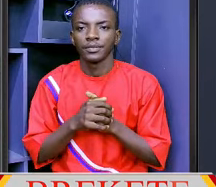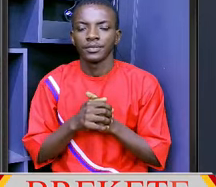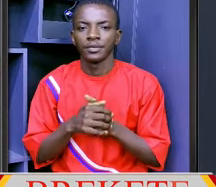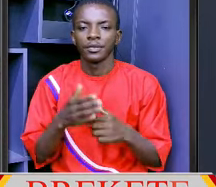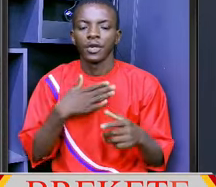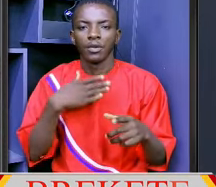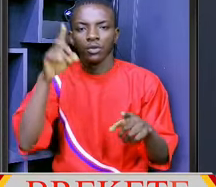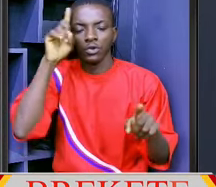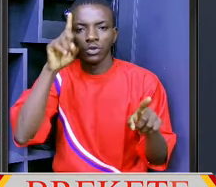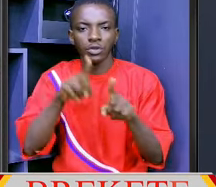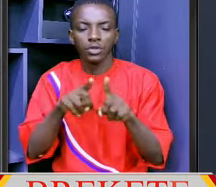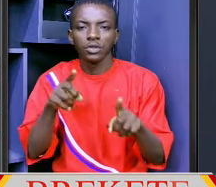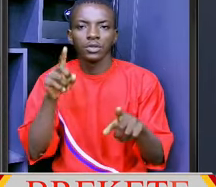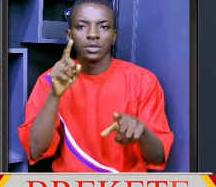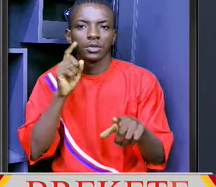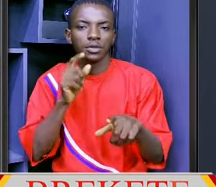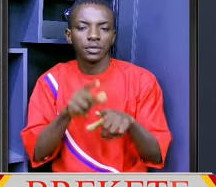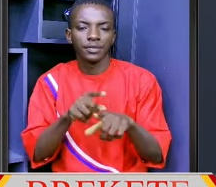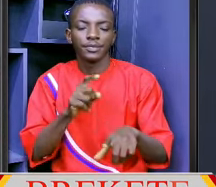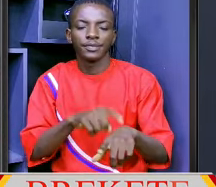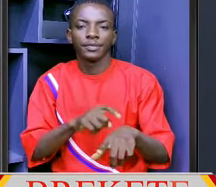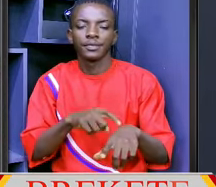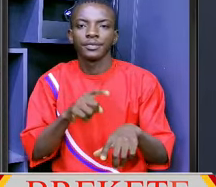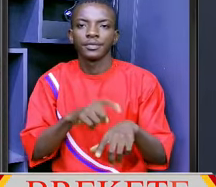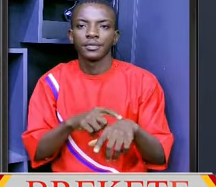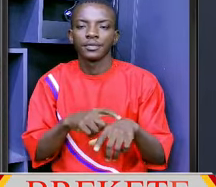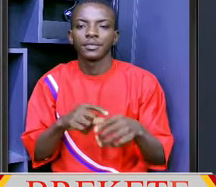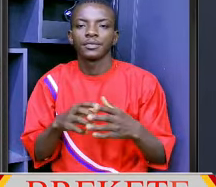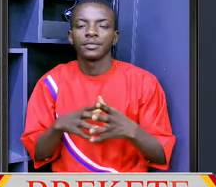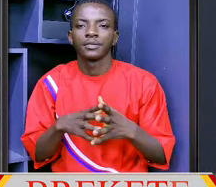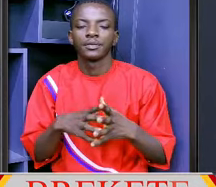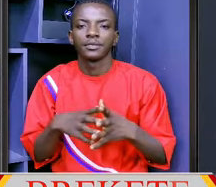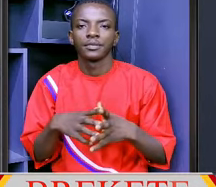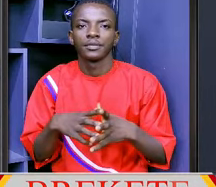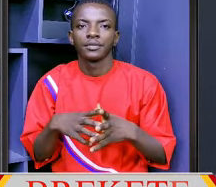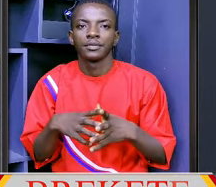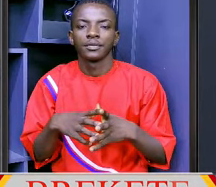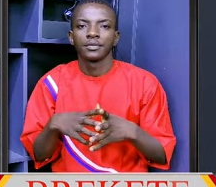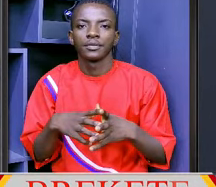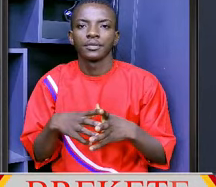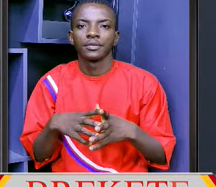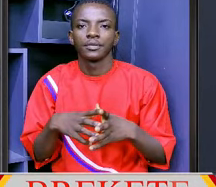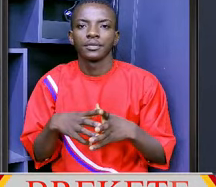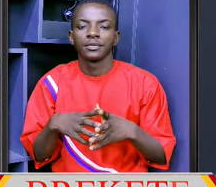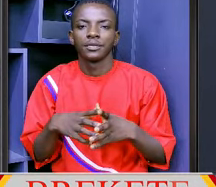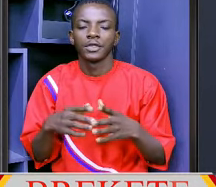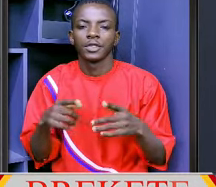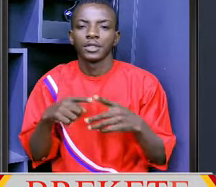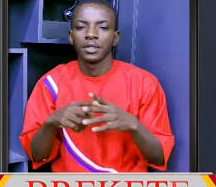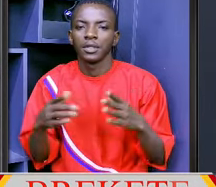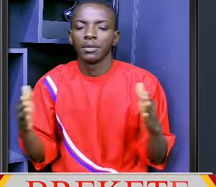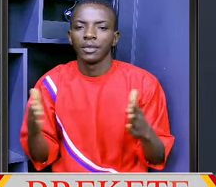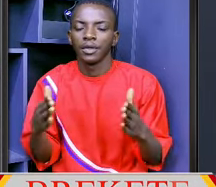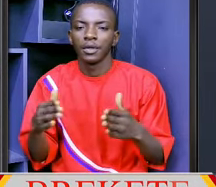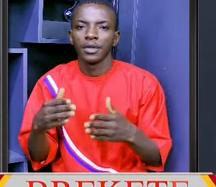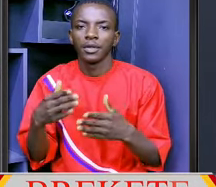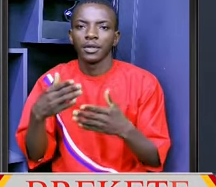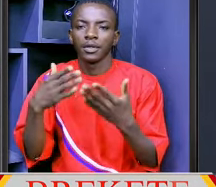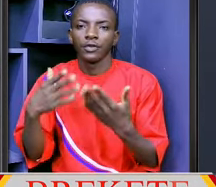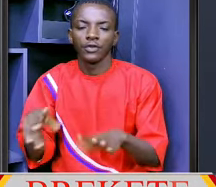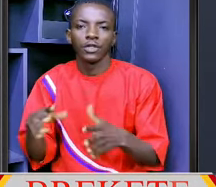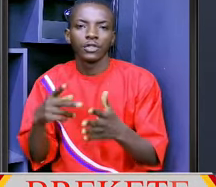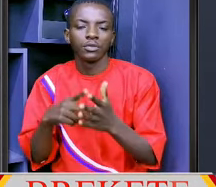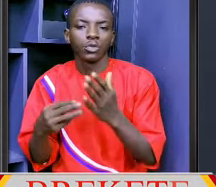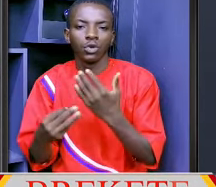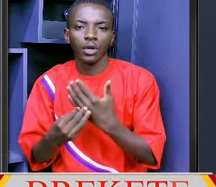My brothers, my sisters, if I look down on a city time, don't they give us signal to do things, signal. Make we begin pack Kaya come up for studio, but we'll go